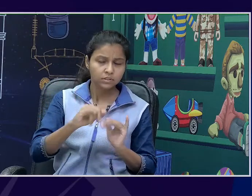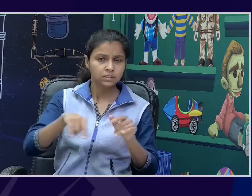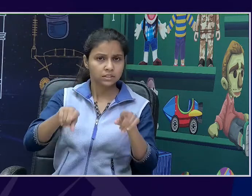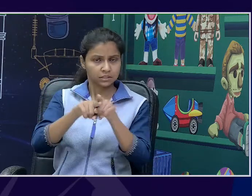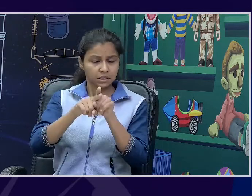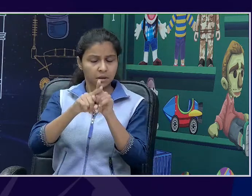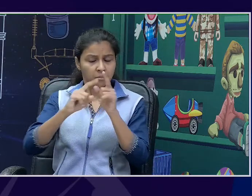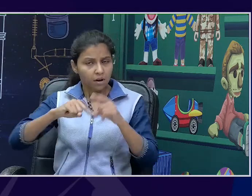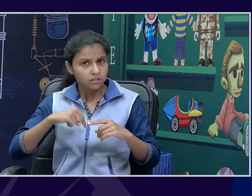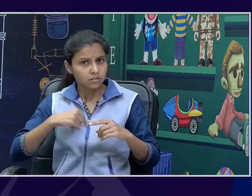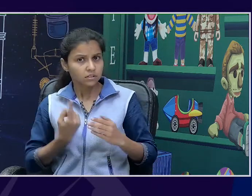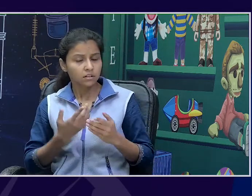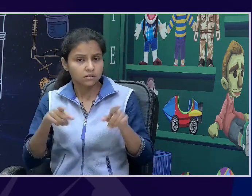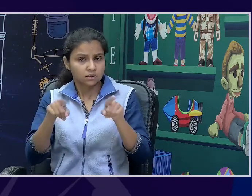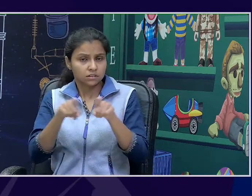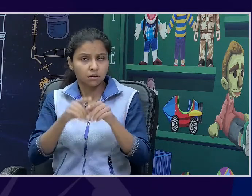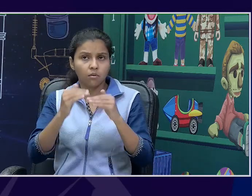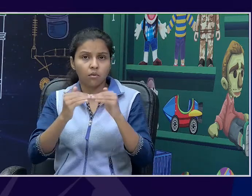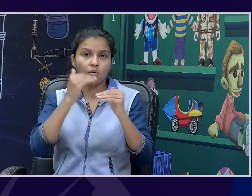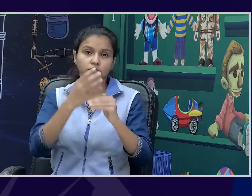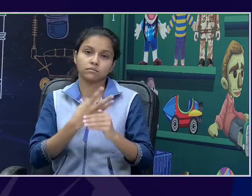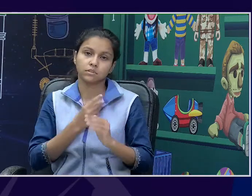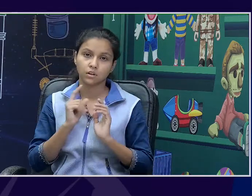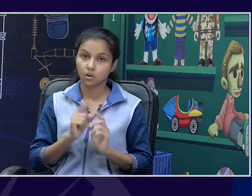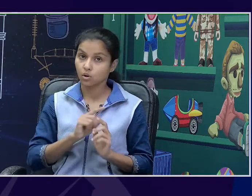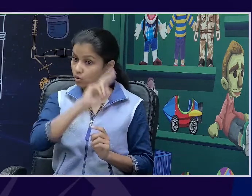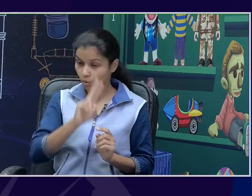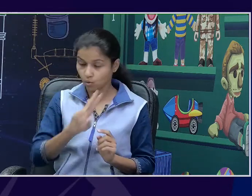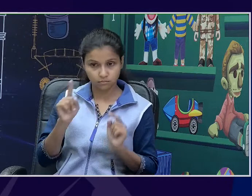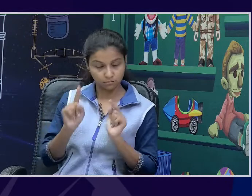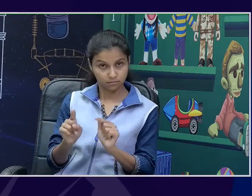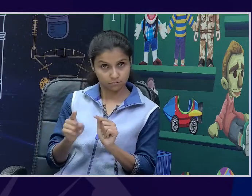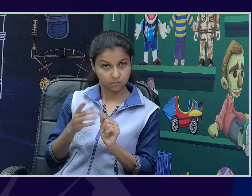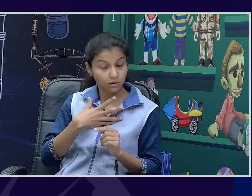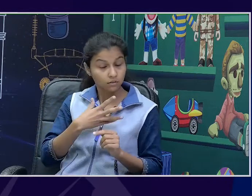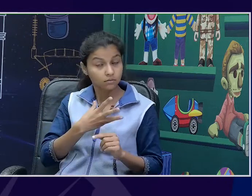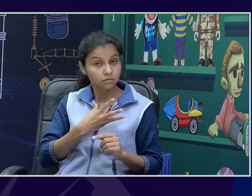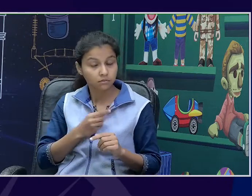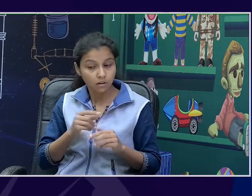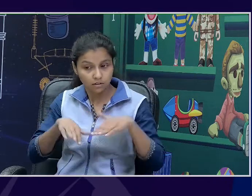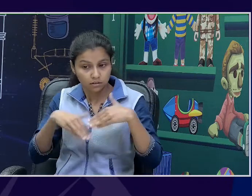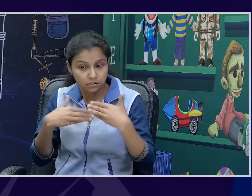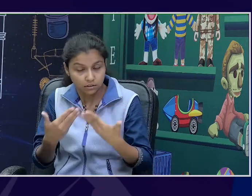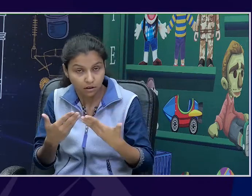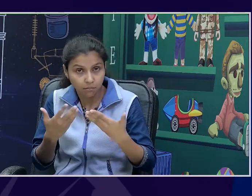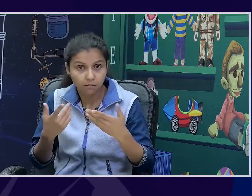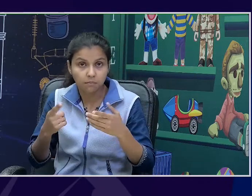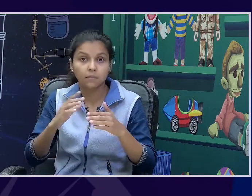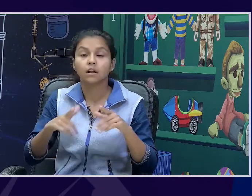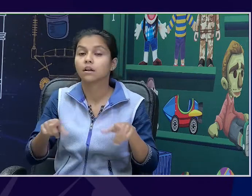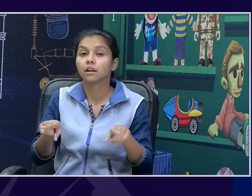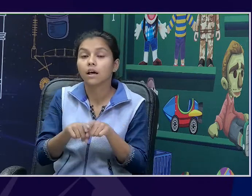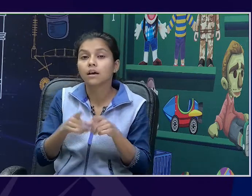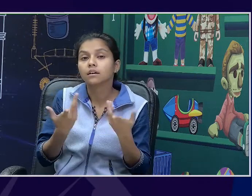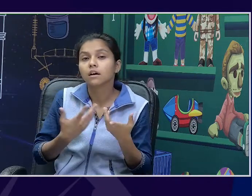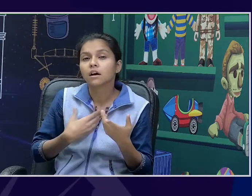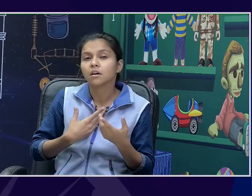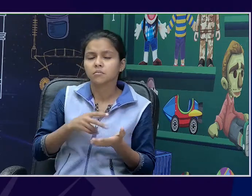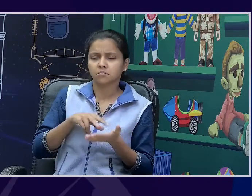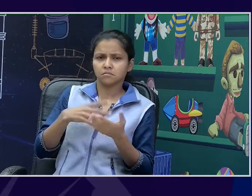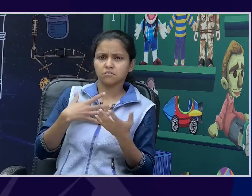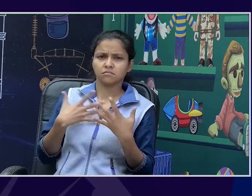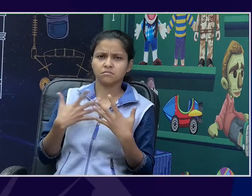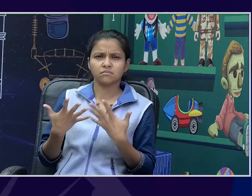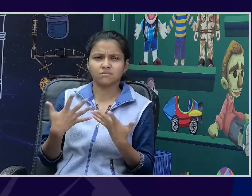strategize ourselves how to overcome that fear, not to give in that fear and not to sit idle that like I am scared of this